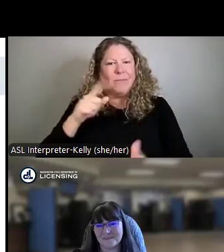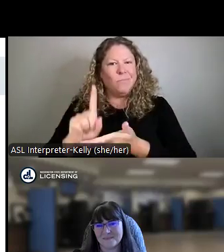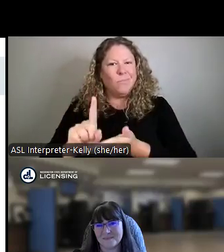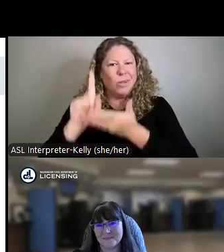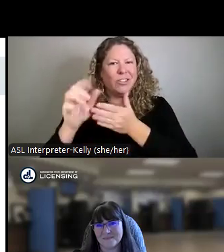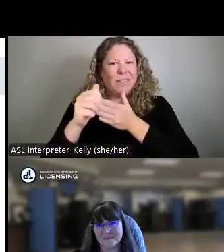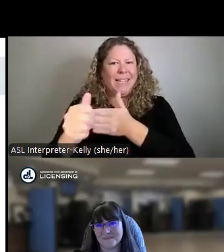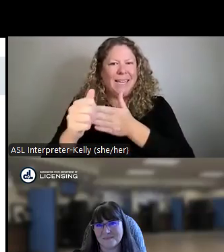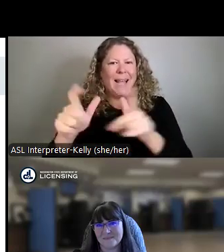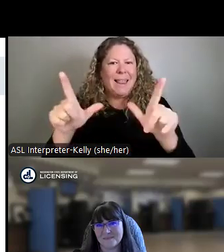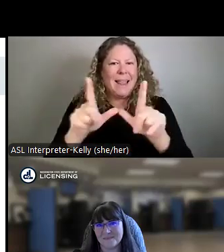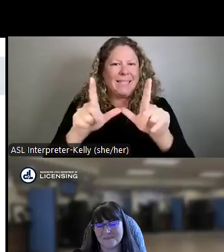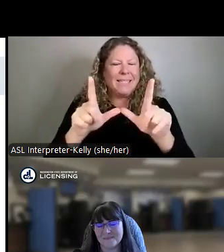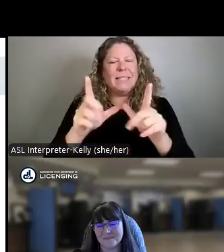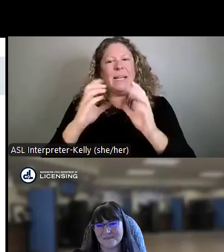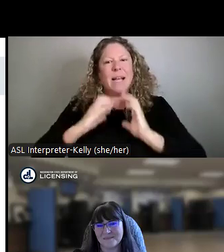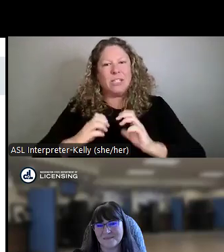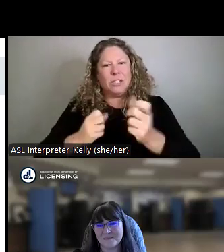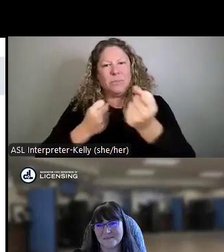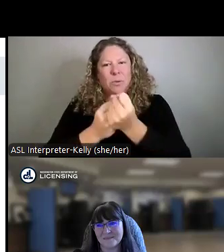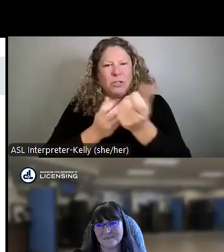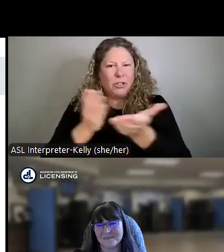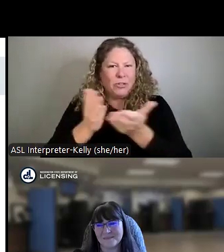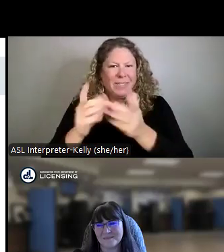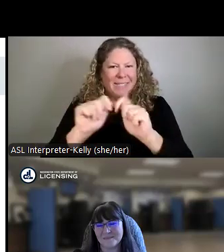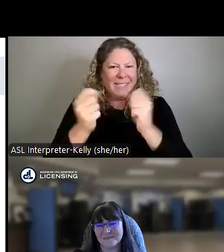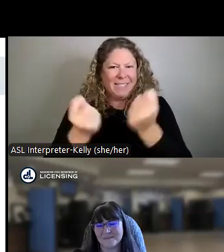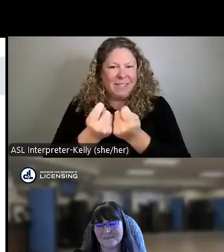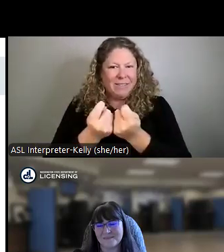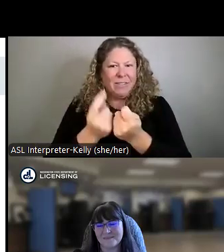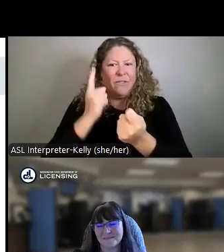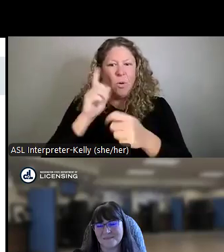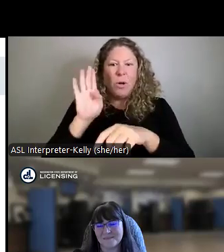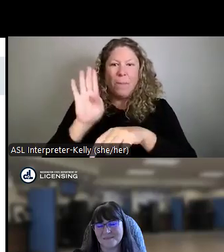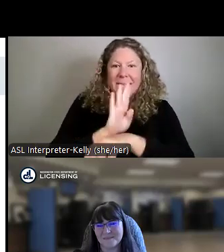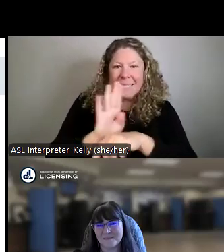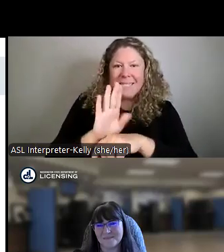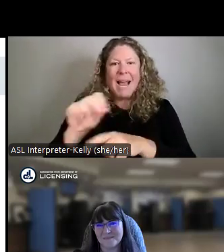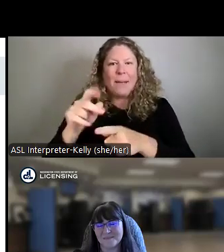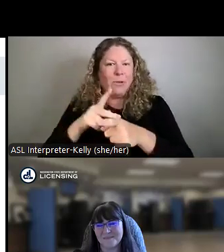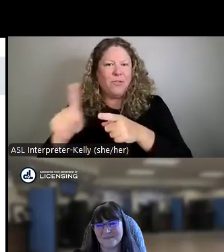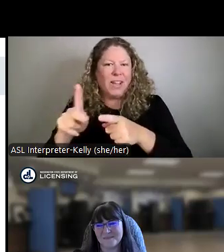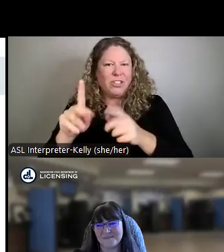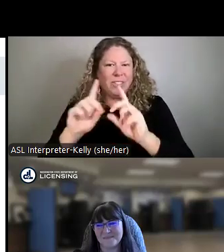the licensing and customer support services team for our business and professions division.